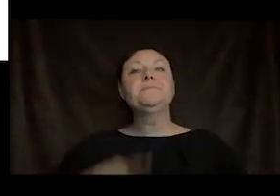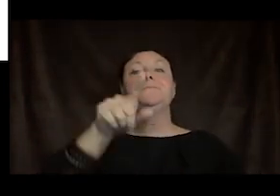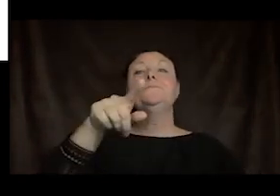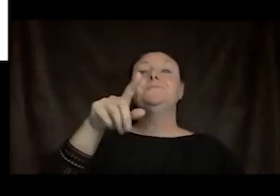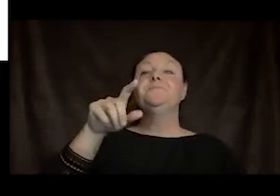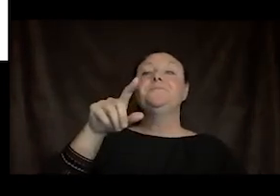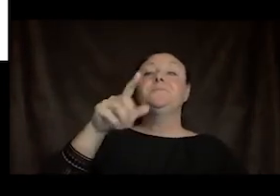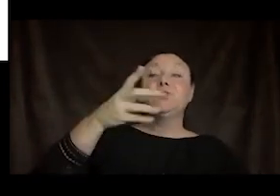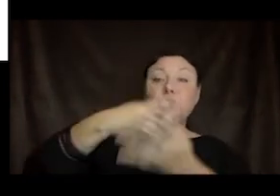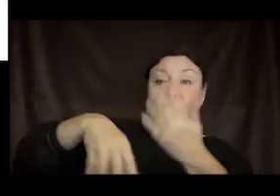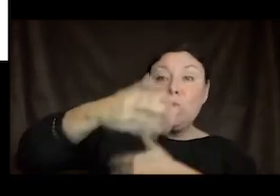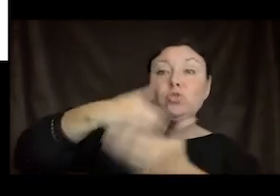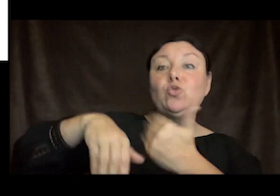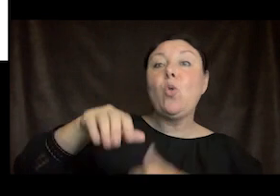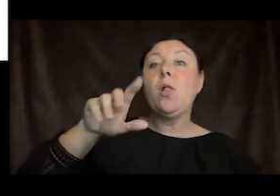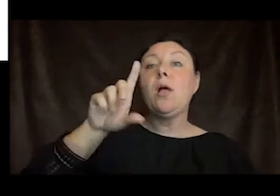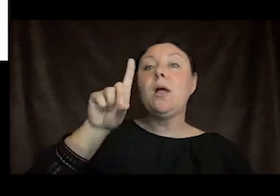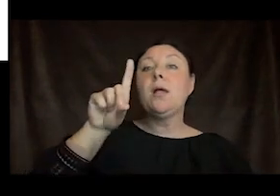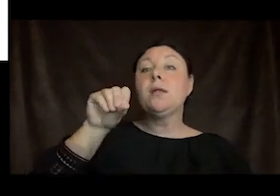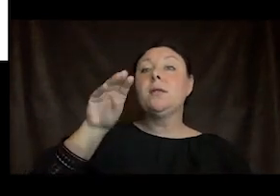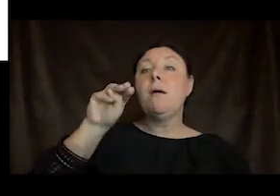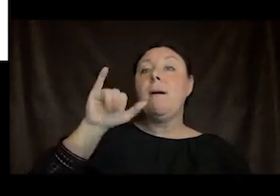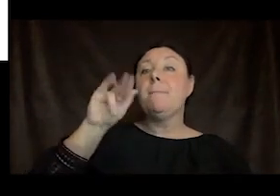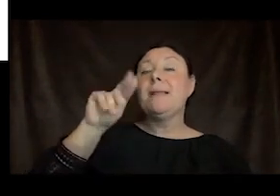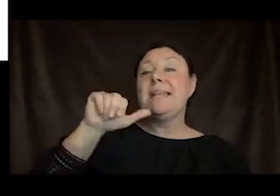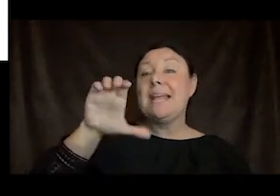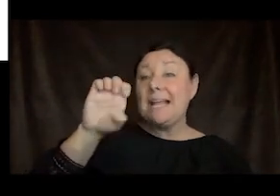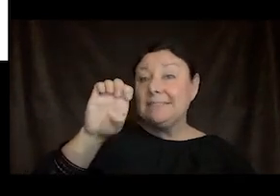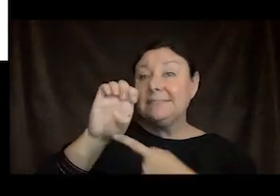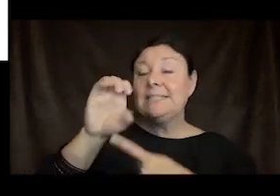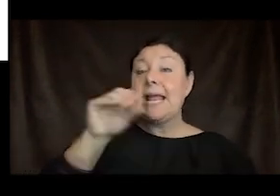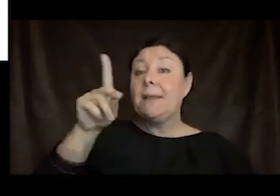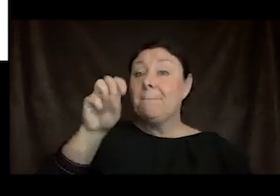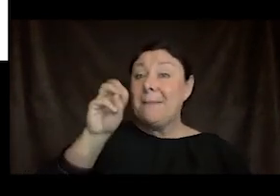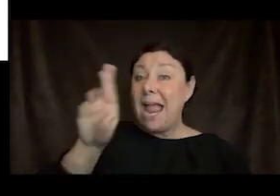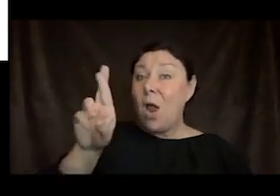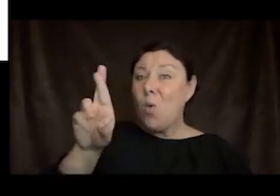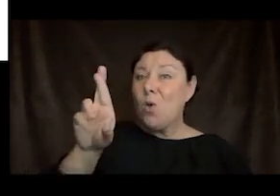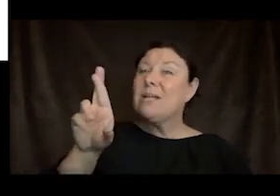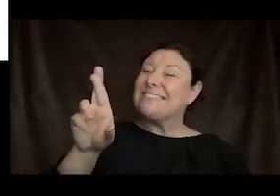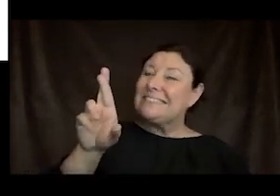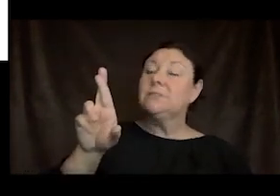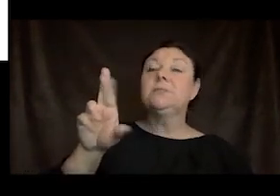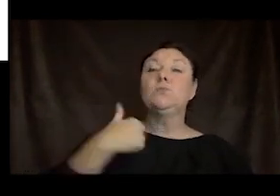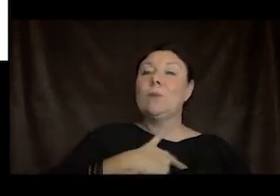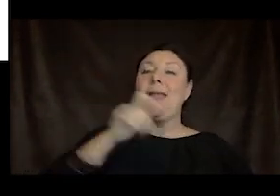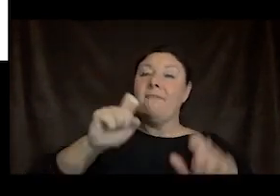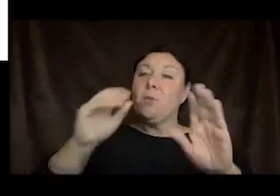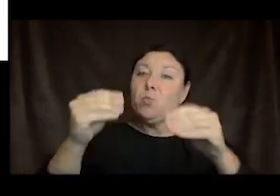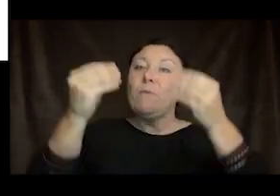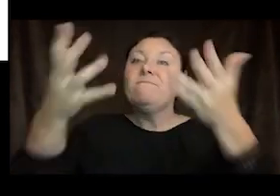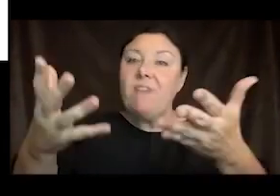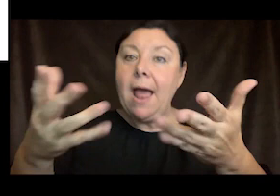power, we have to first have provided a space that supports listening.